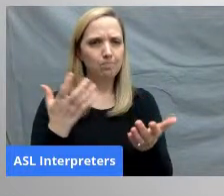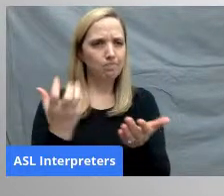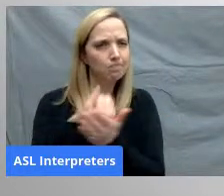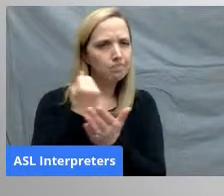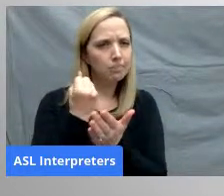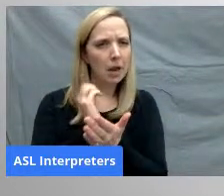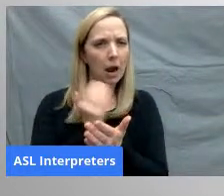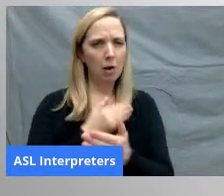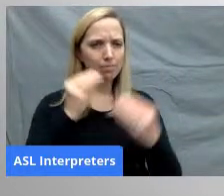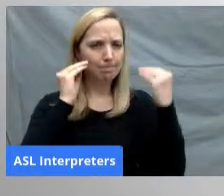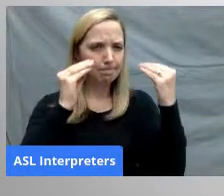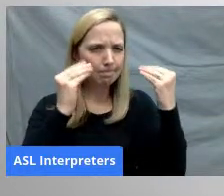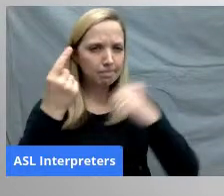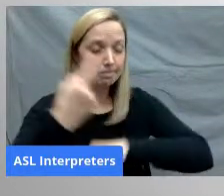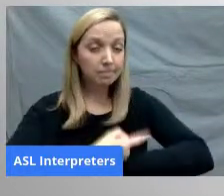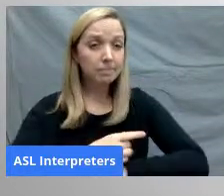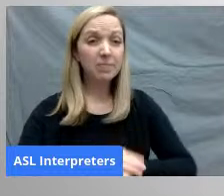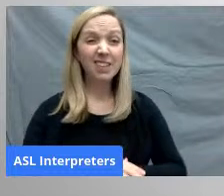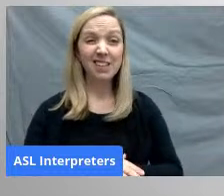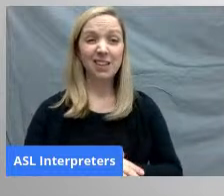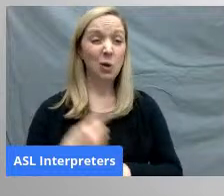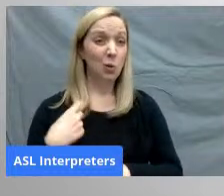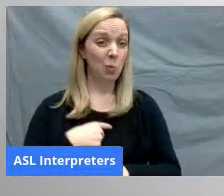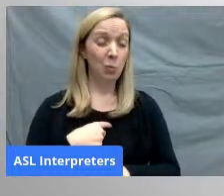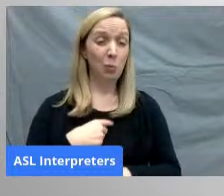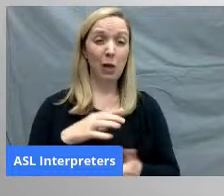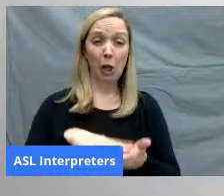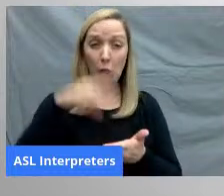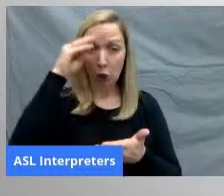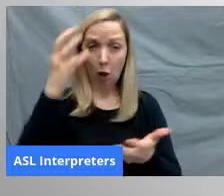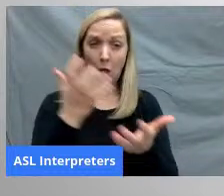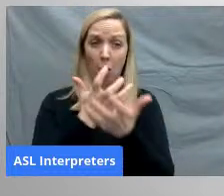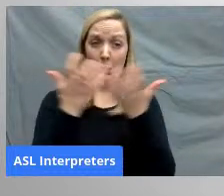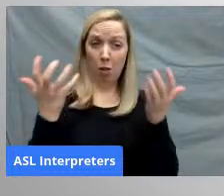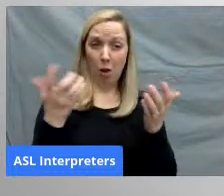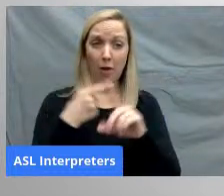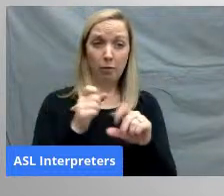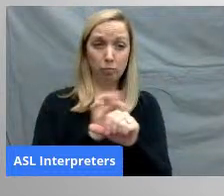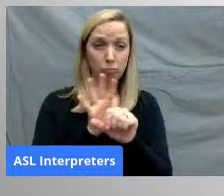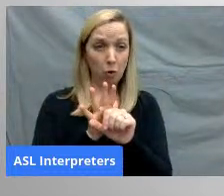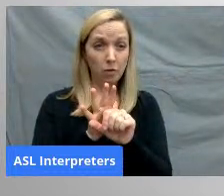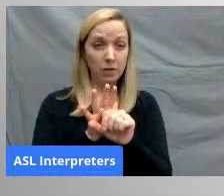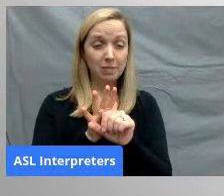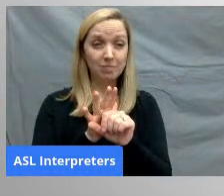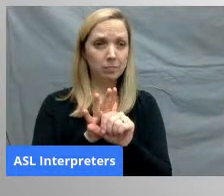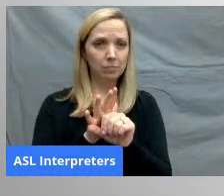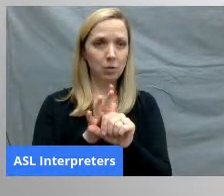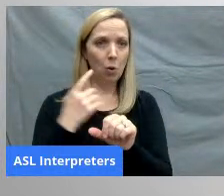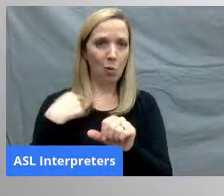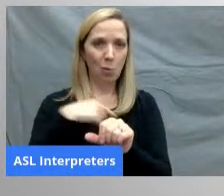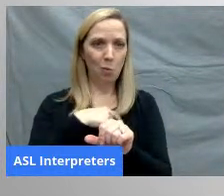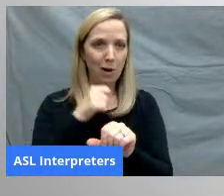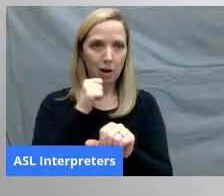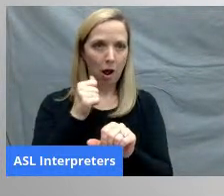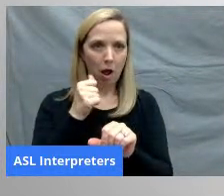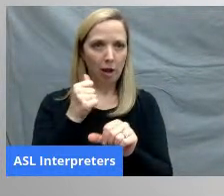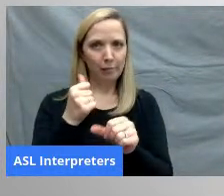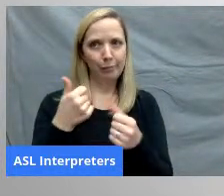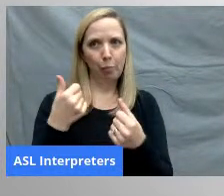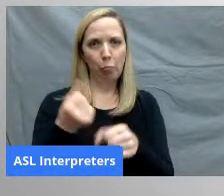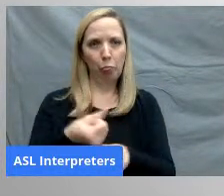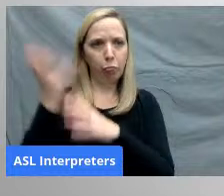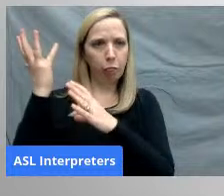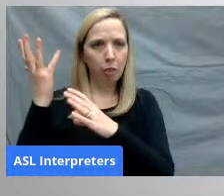we've learned from COVID that we will not abandon. And one of those is that the use of asynchronous learning days